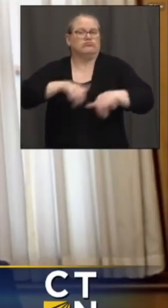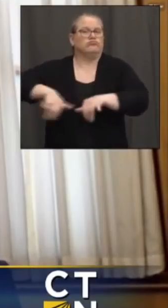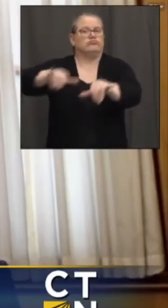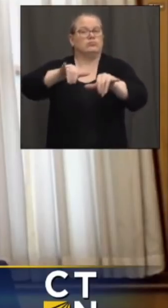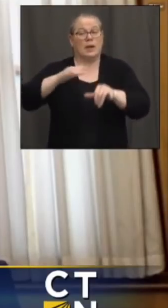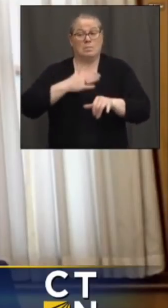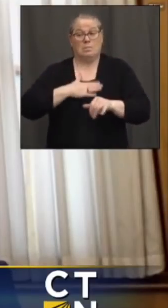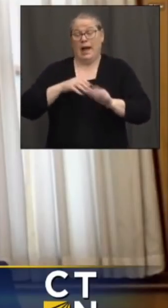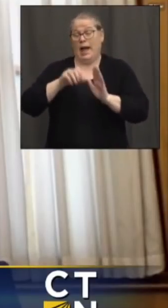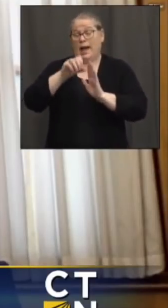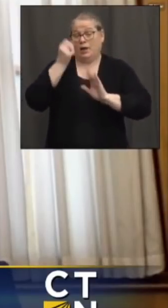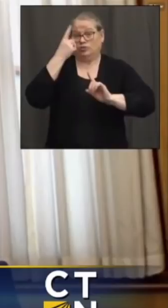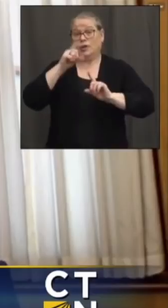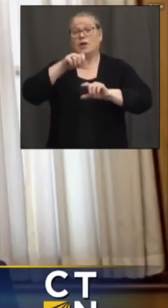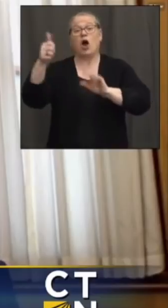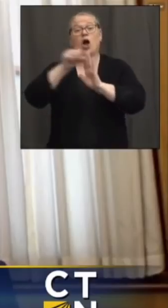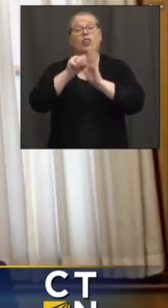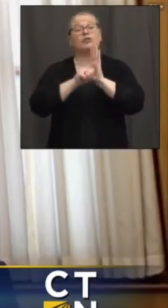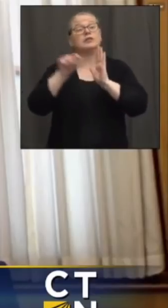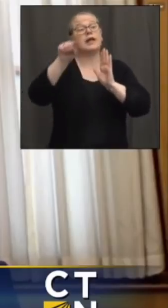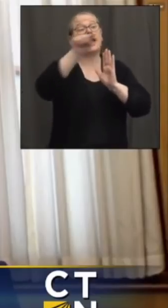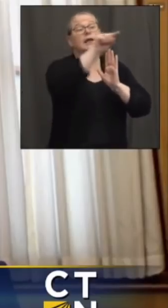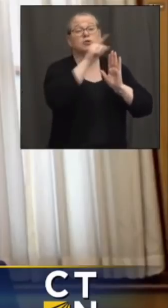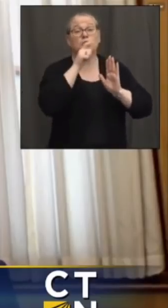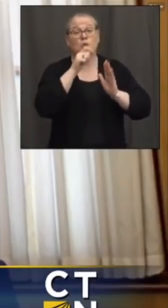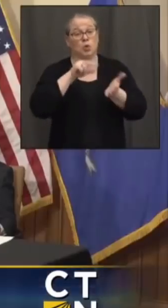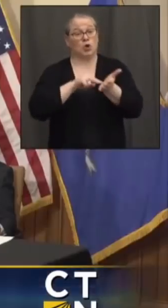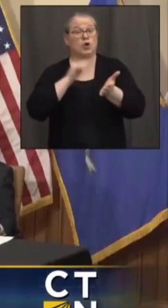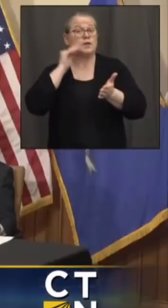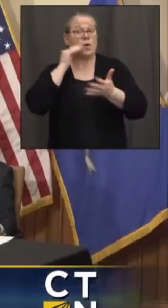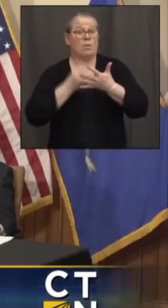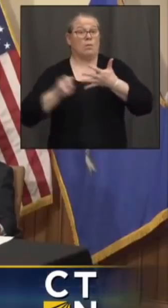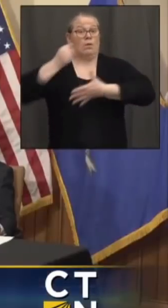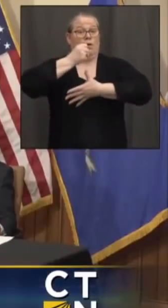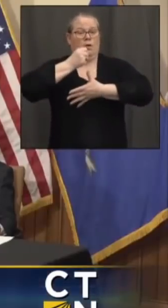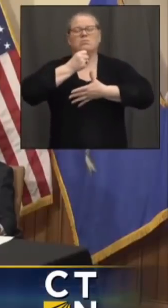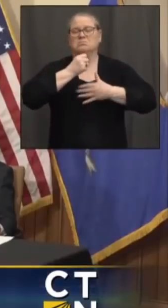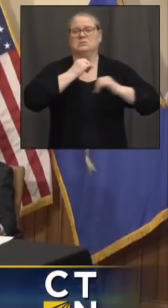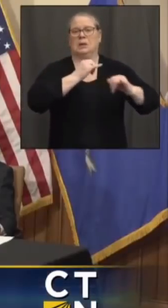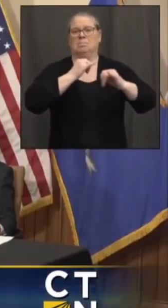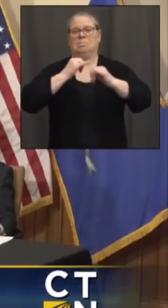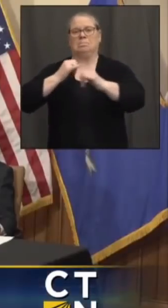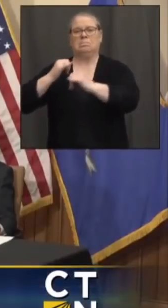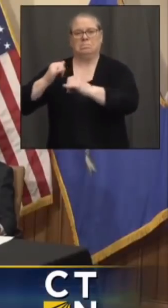nursing homes earlier are experiencing a similar phenomenon. Great. Thank you both.